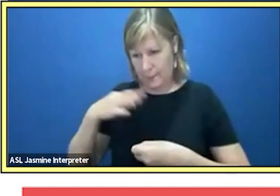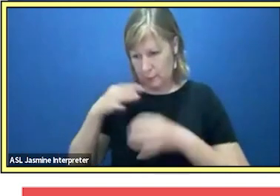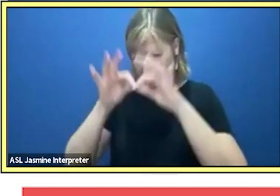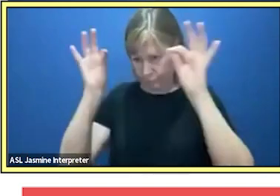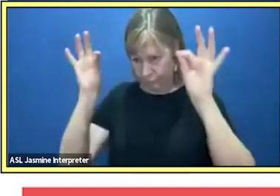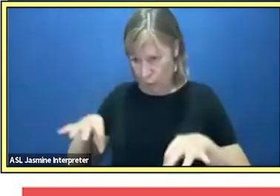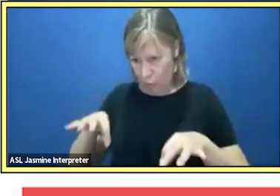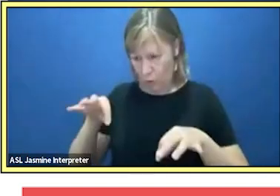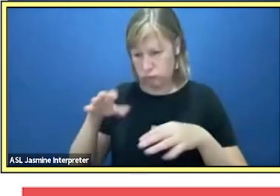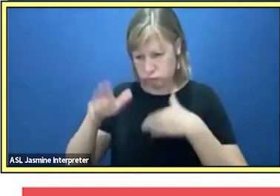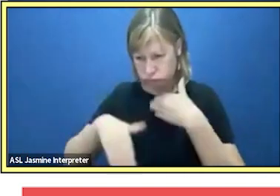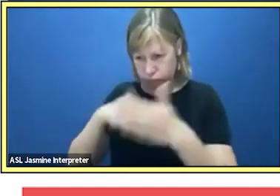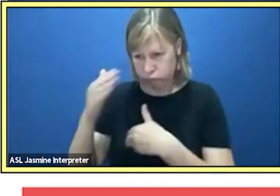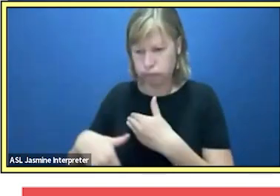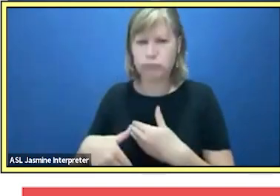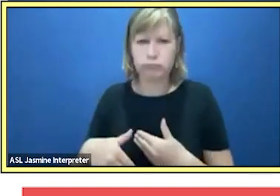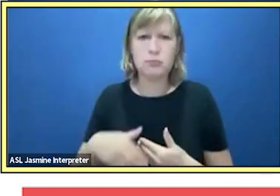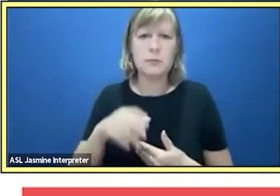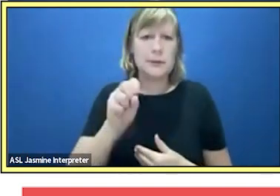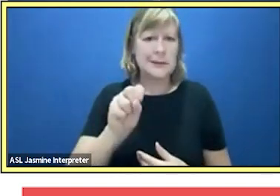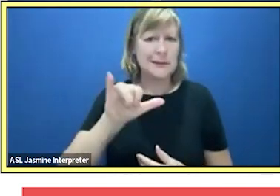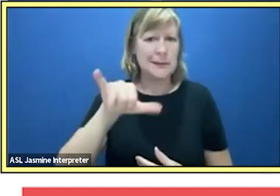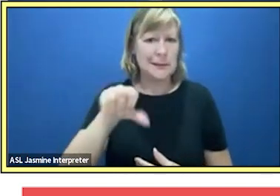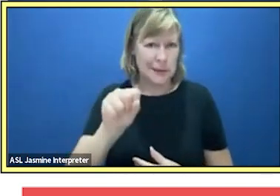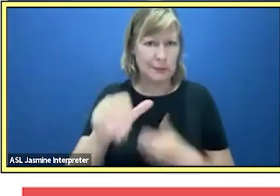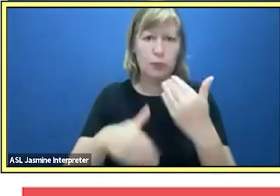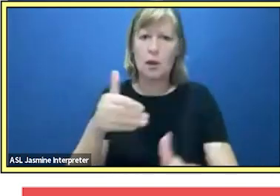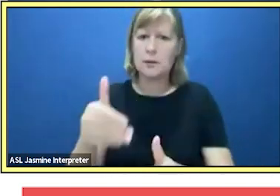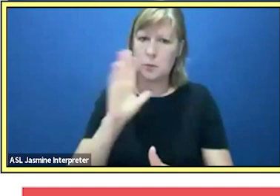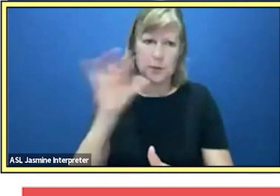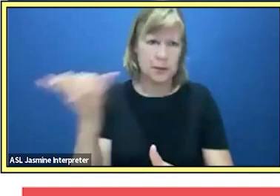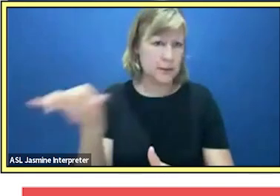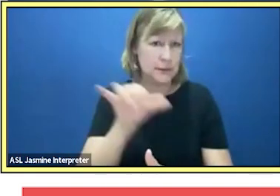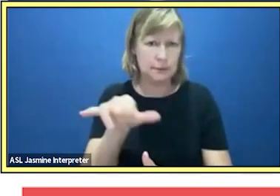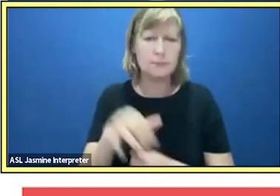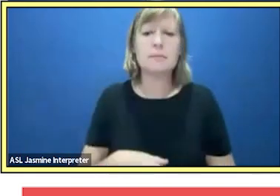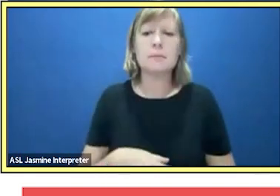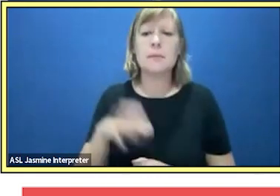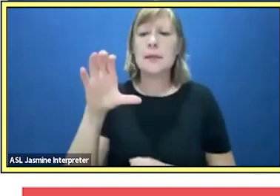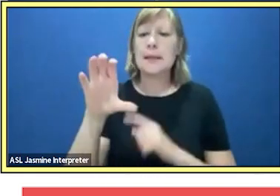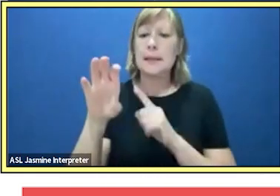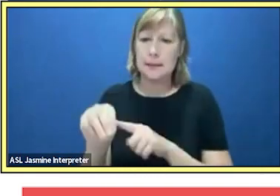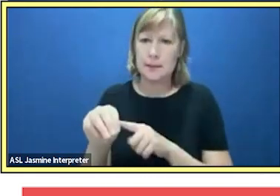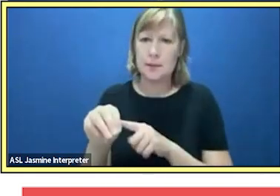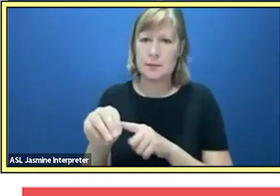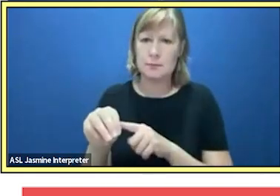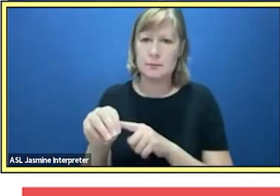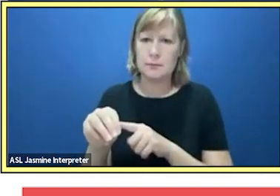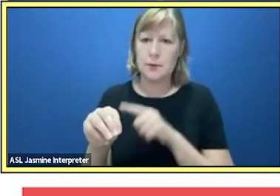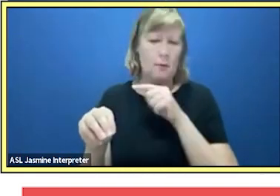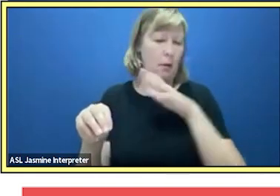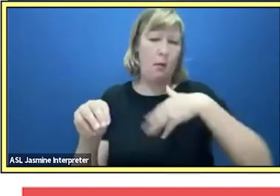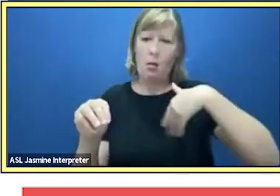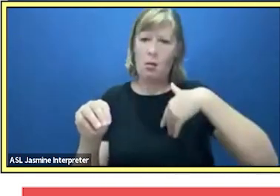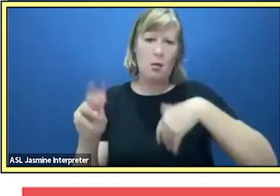same as they always have. You will go through that SIS process, same as you always have. Case management isn't